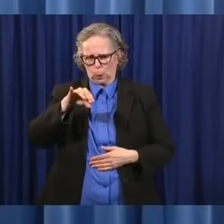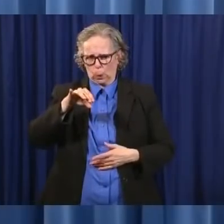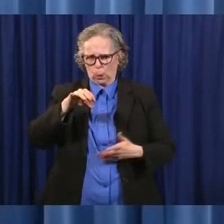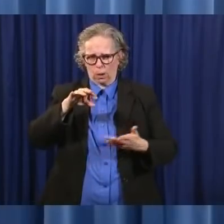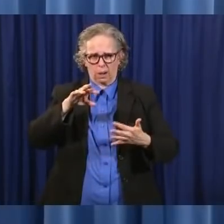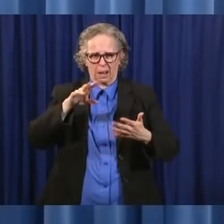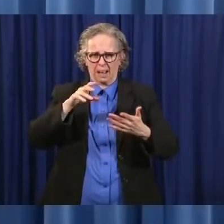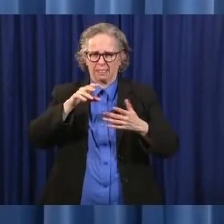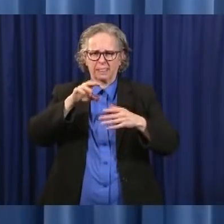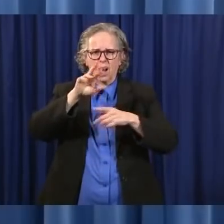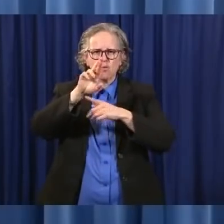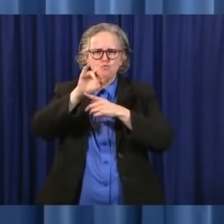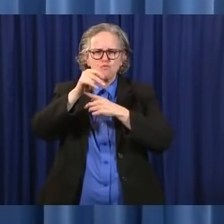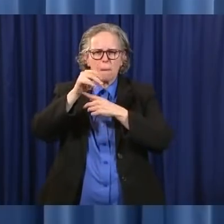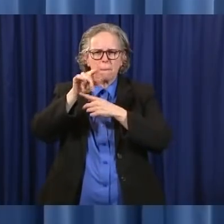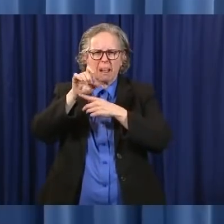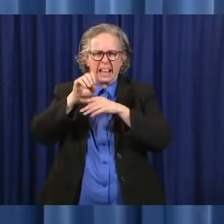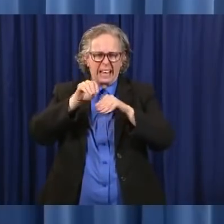that.